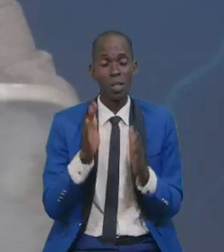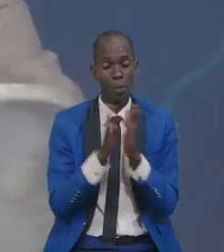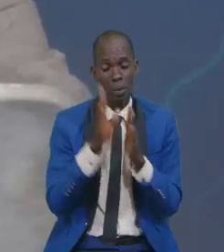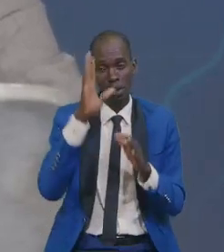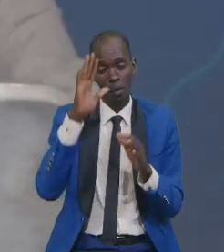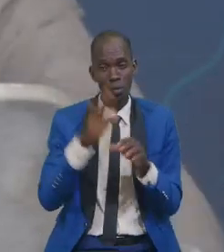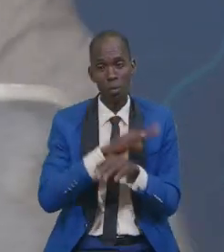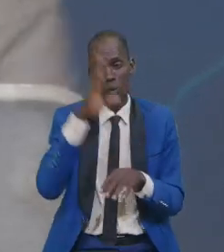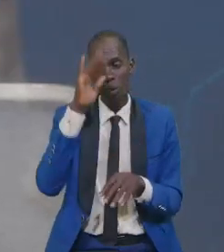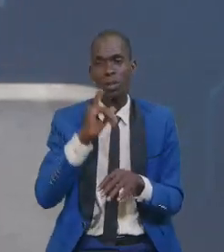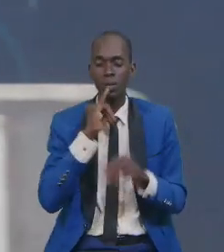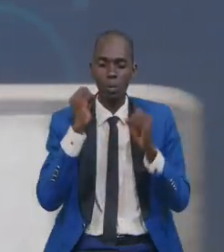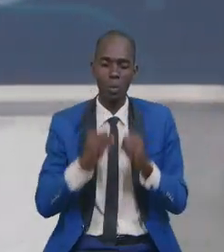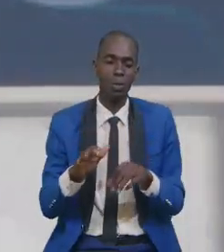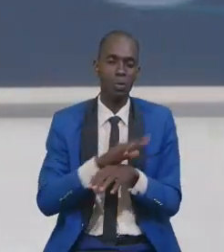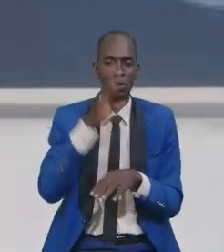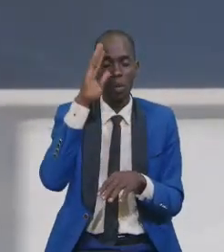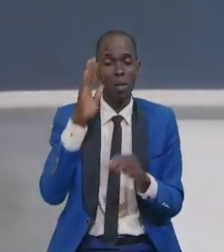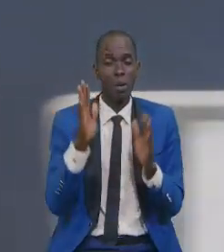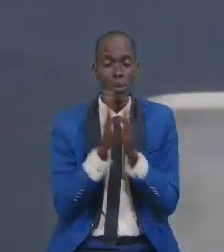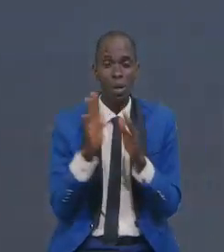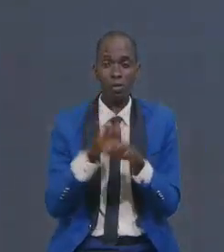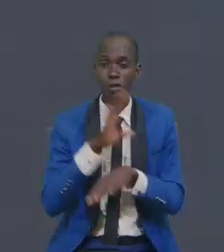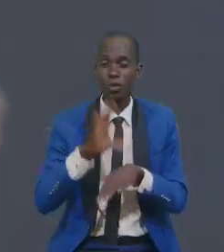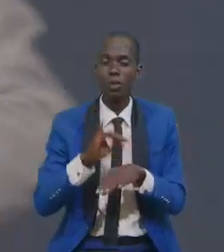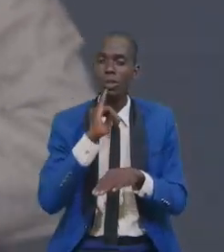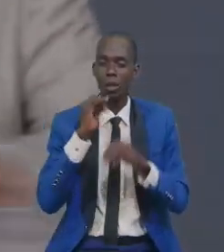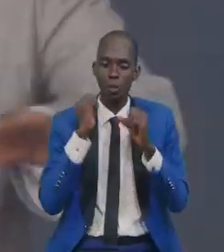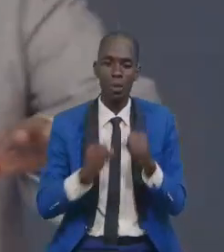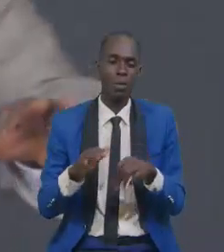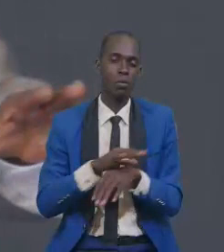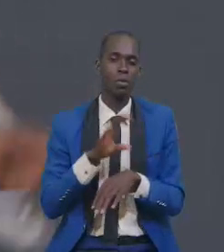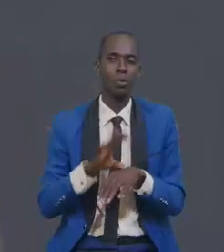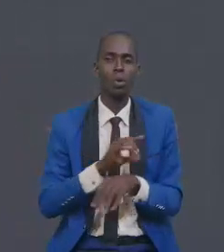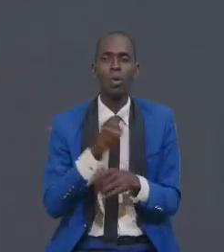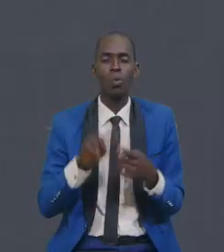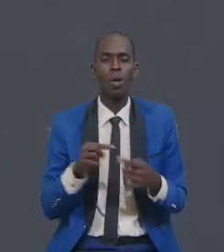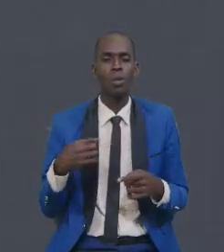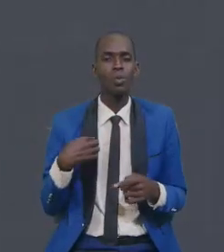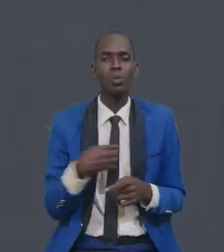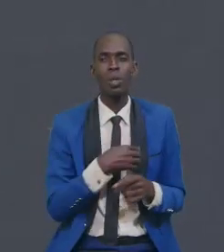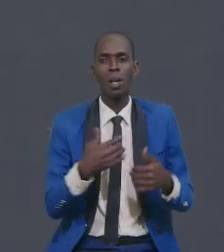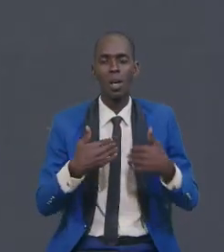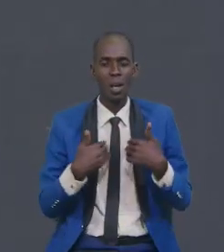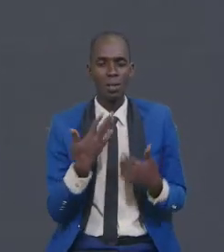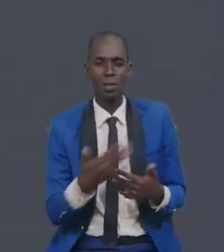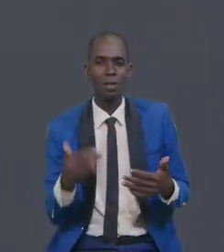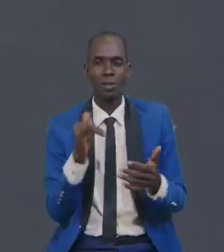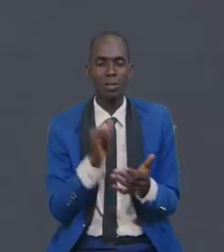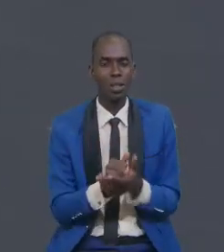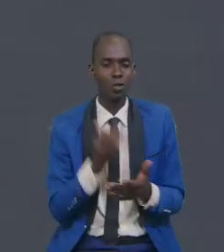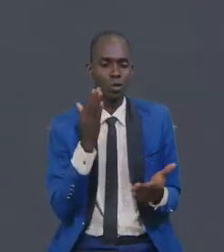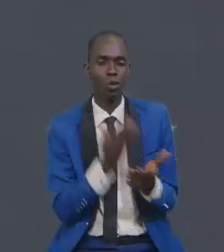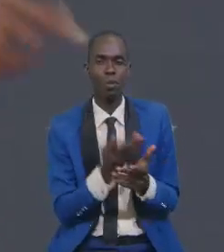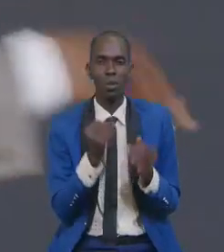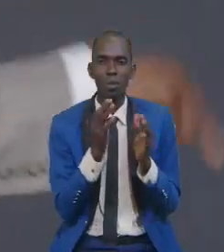is a powerful church. But where you have agents and things stopping the time of prayer and the passion